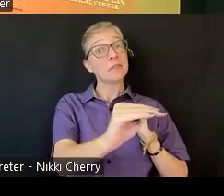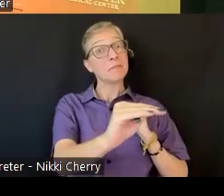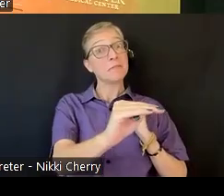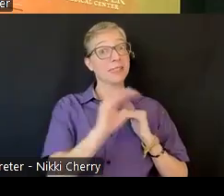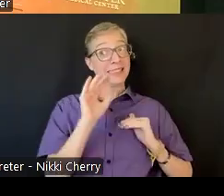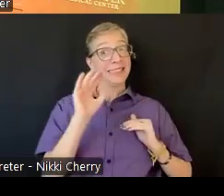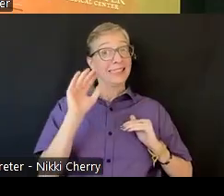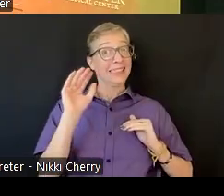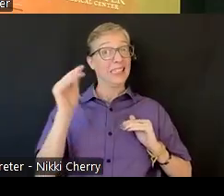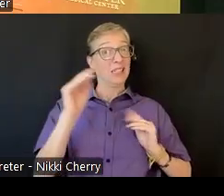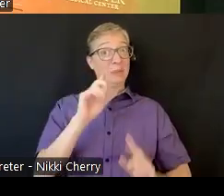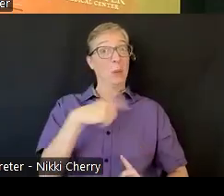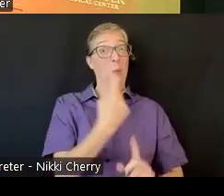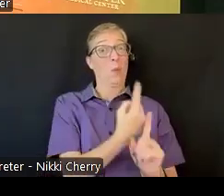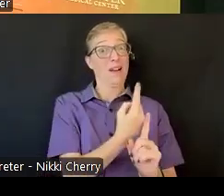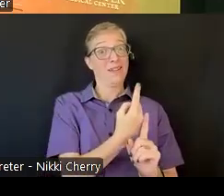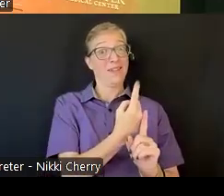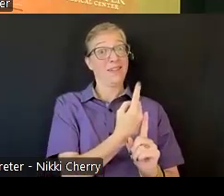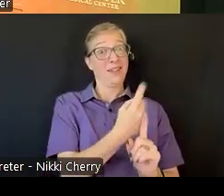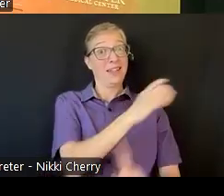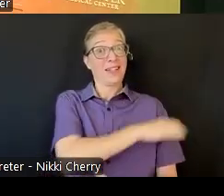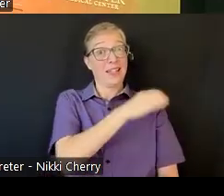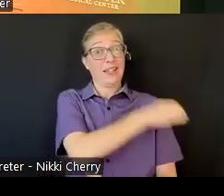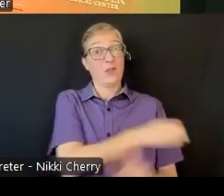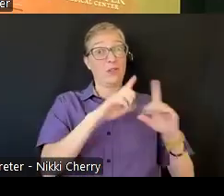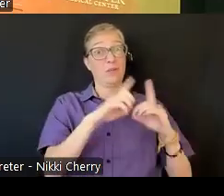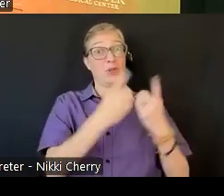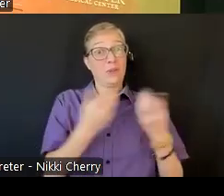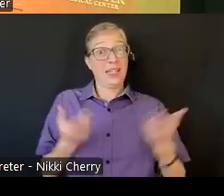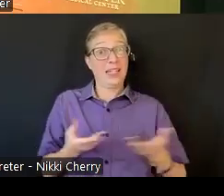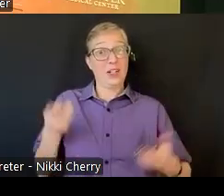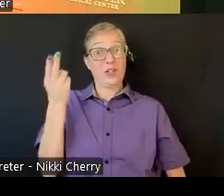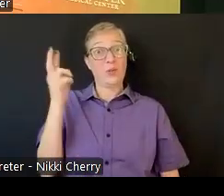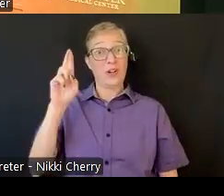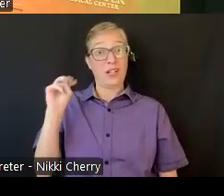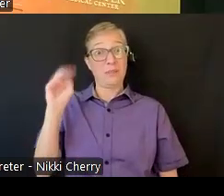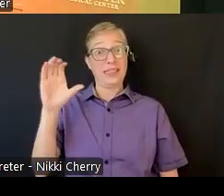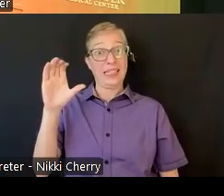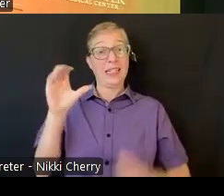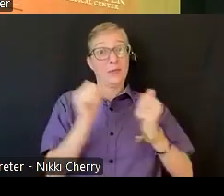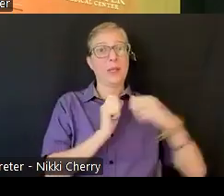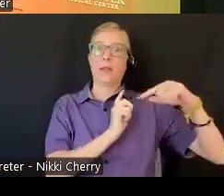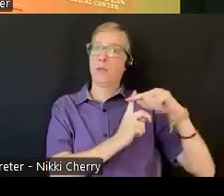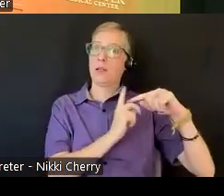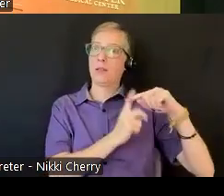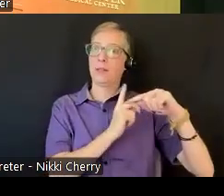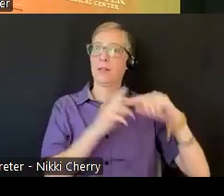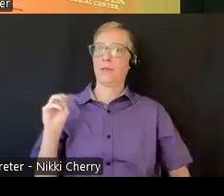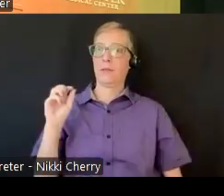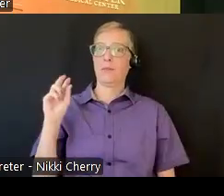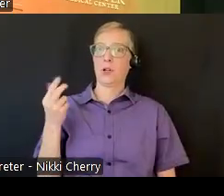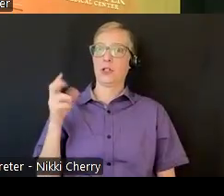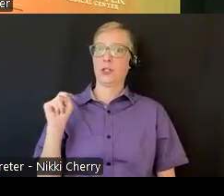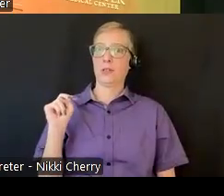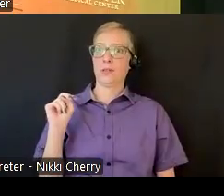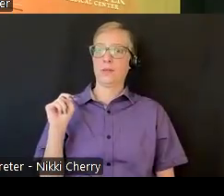clinical department at University of Rochester Medical Center that has a positive margin in relation